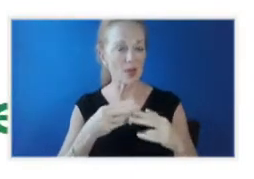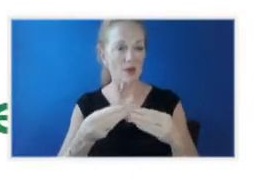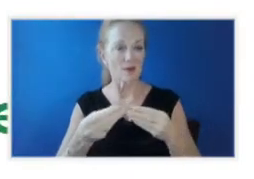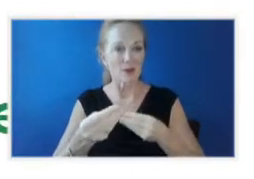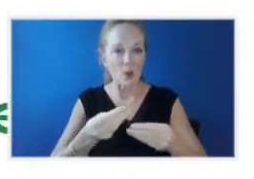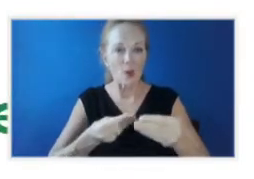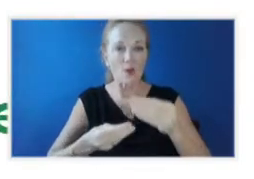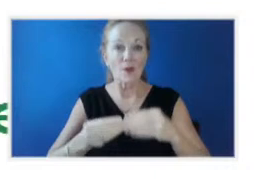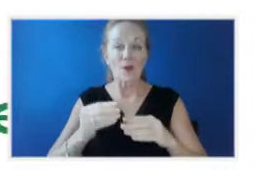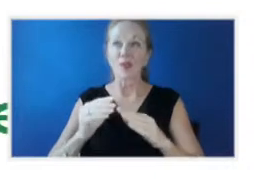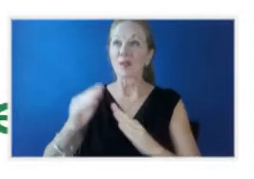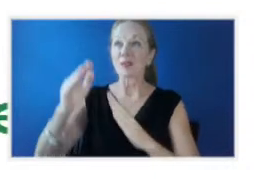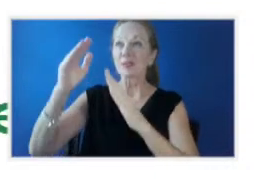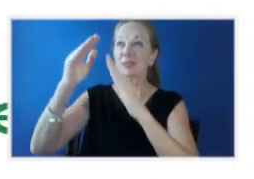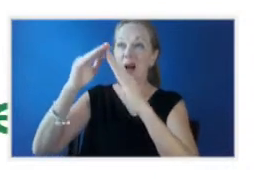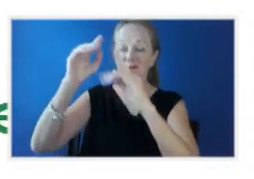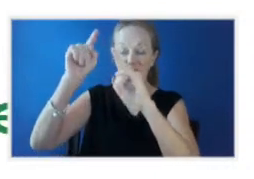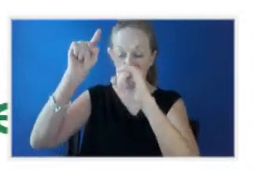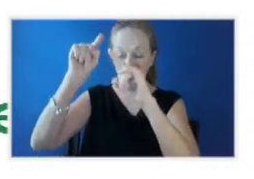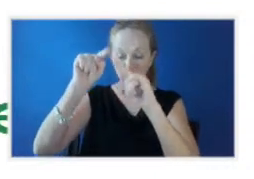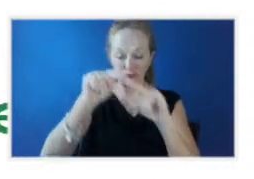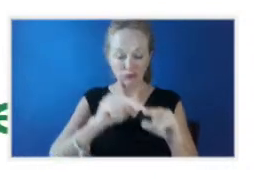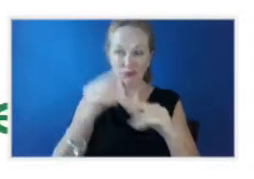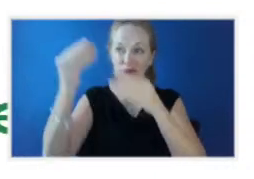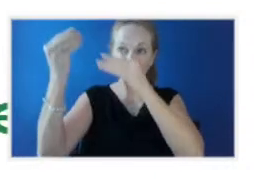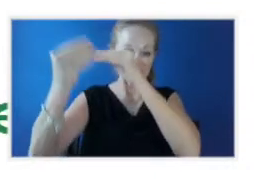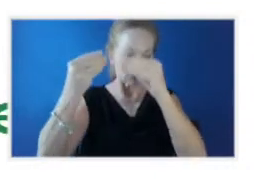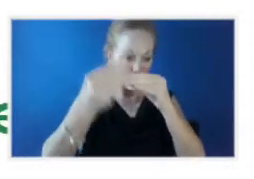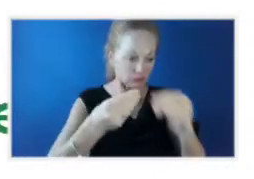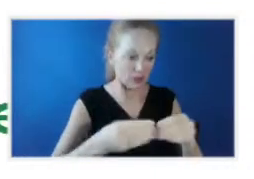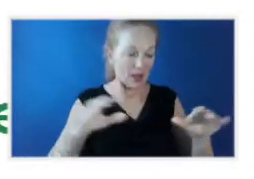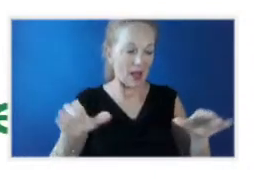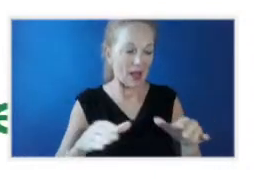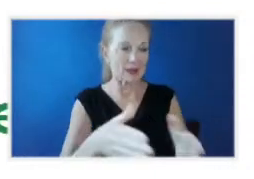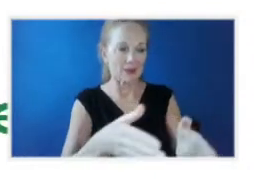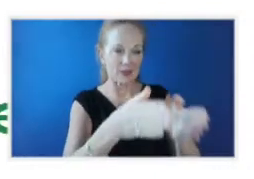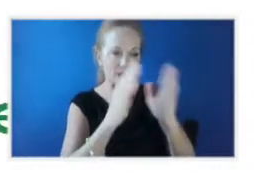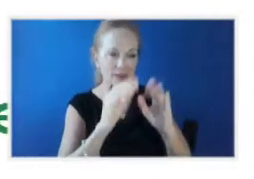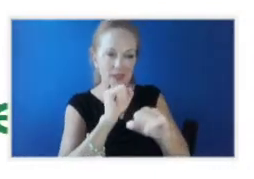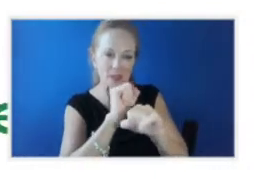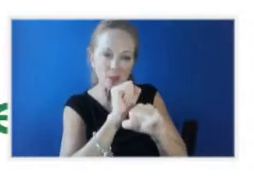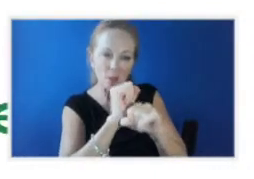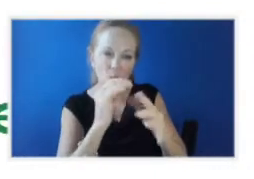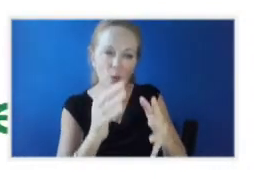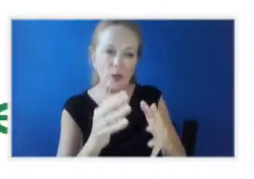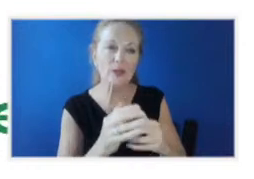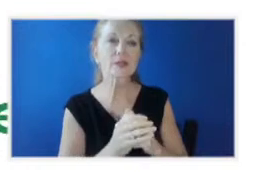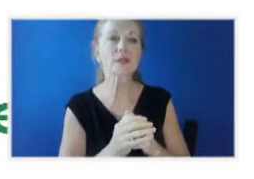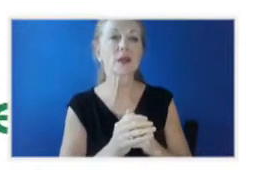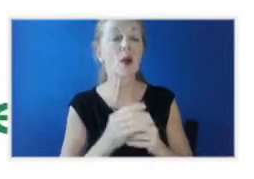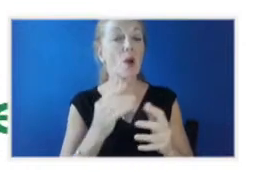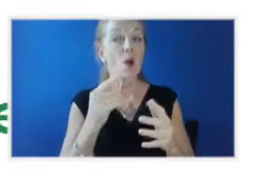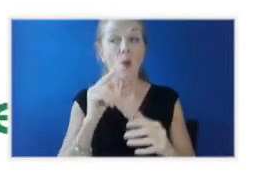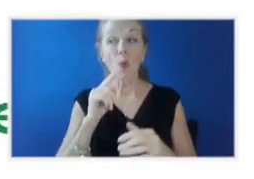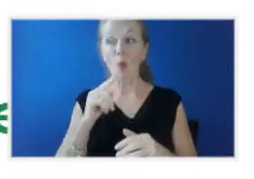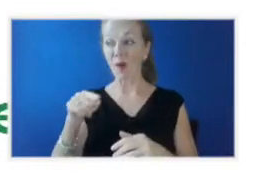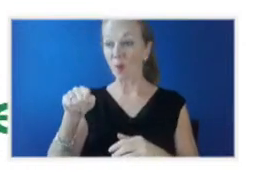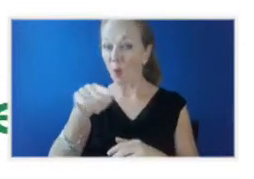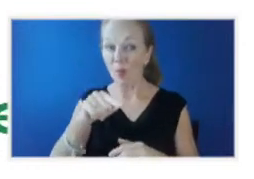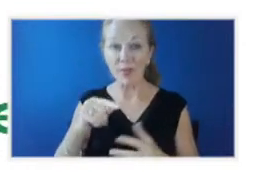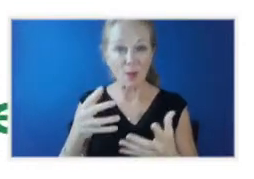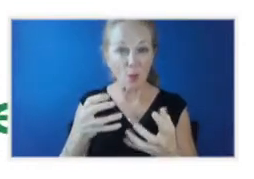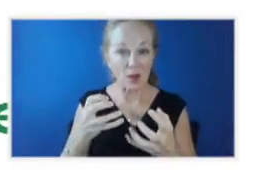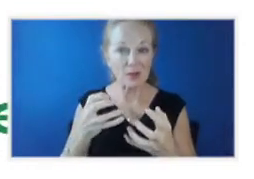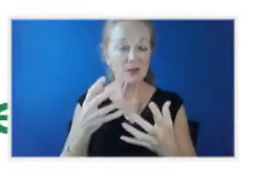top down, and also active listening to the employees as far as what they wanted and how they wanted to see our